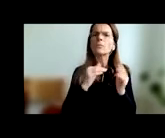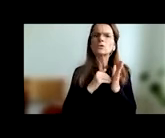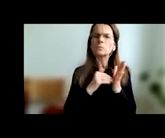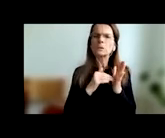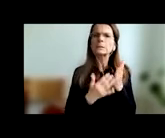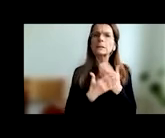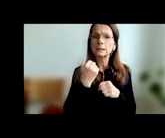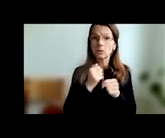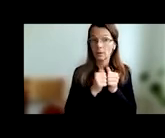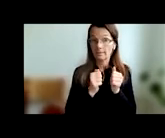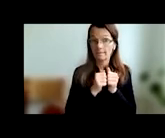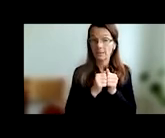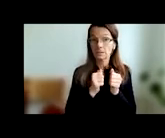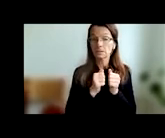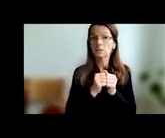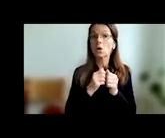Slovenia,